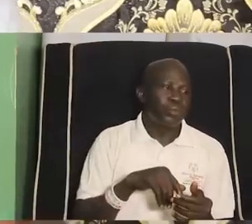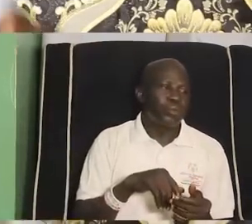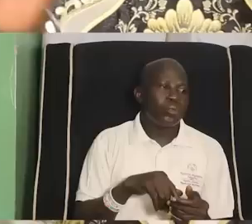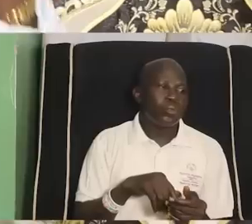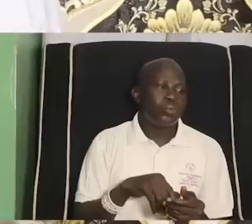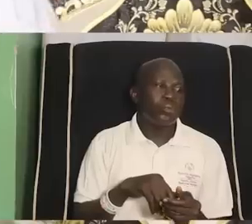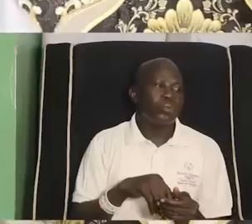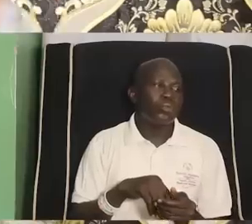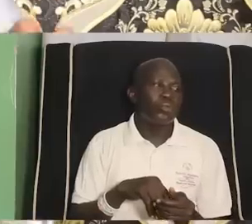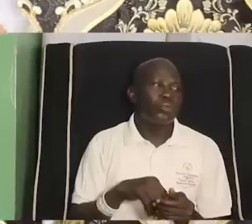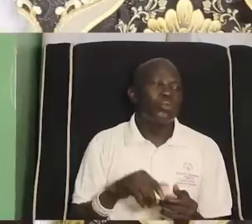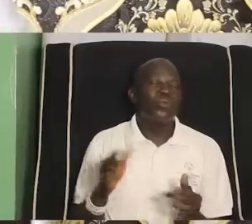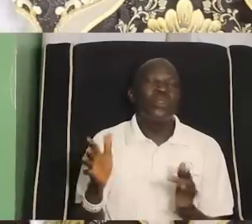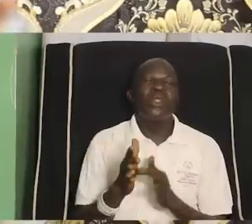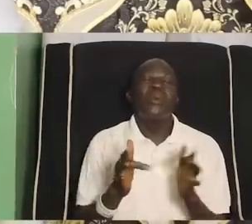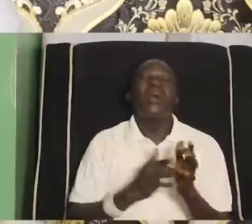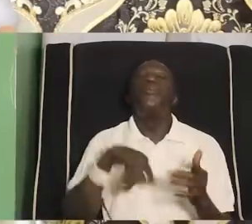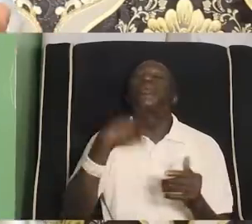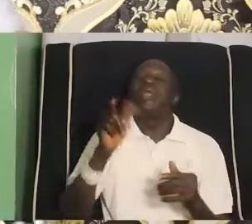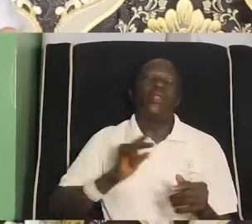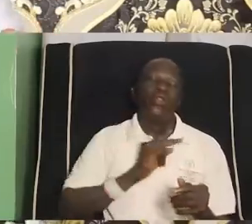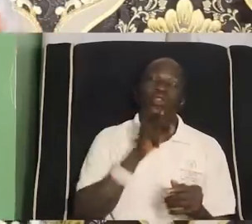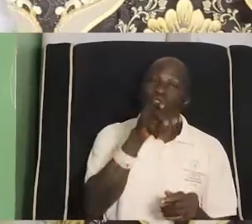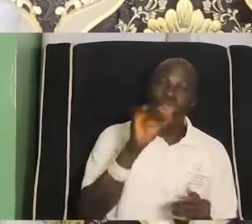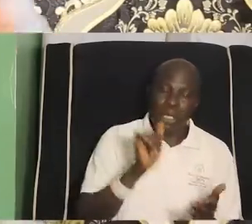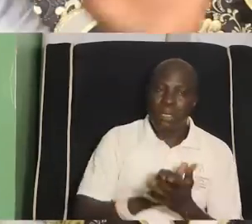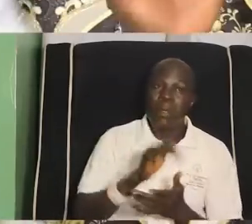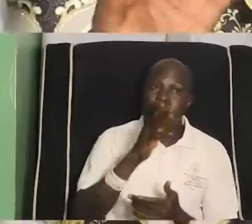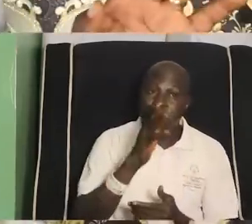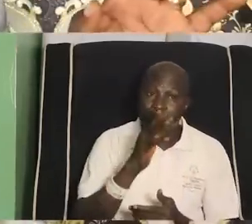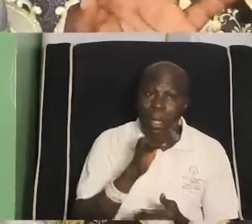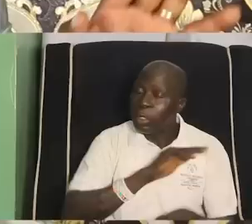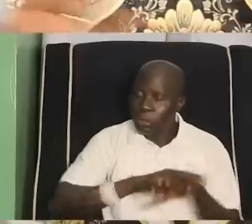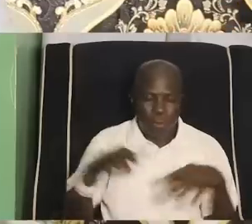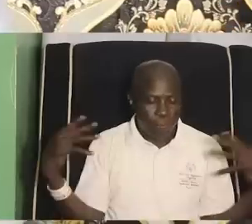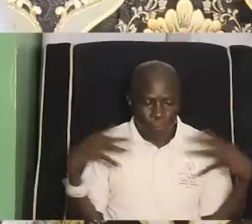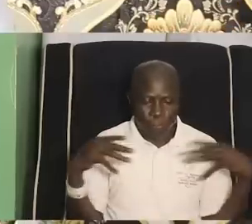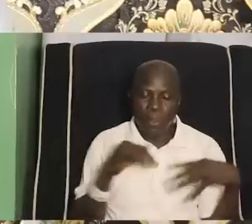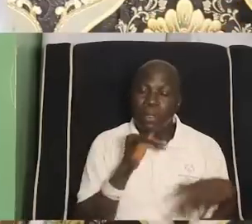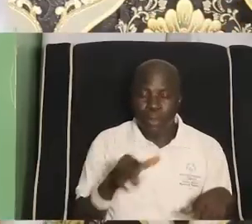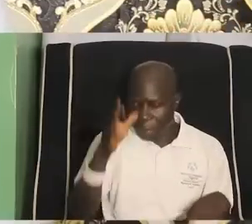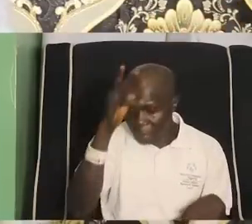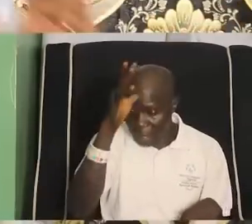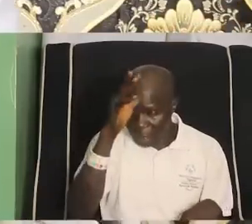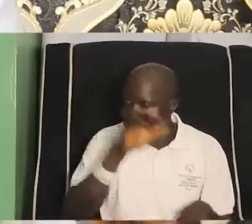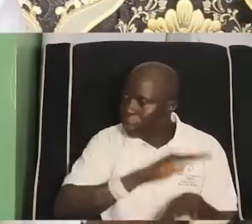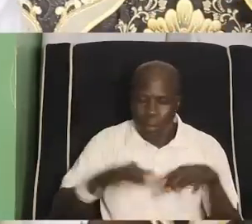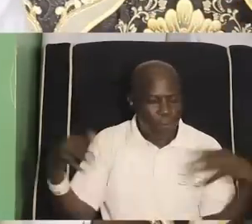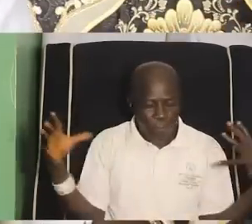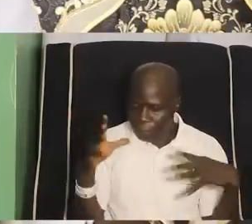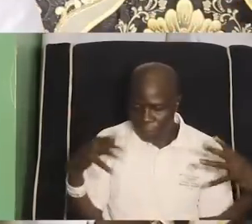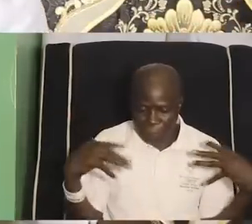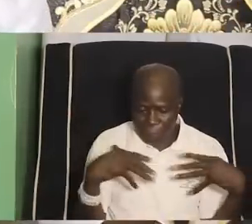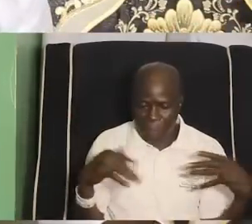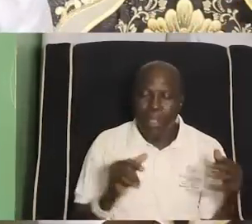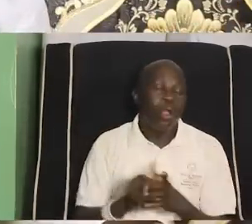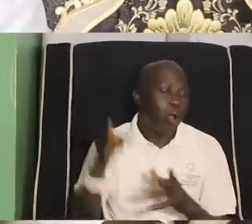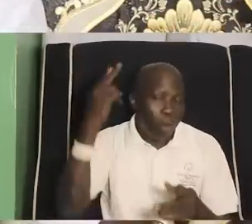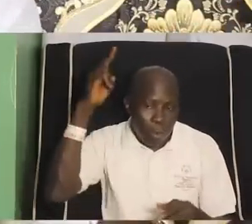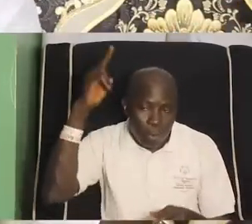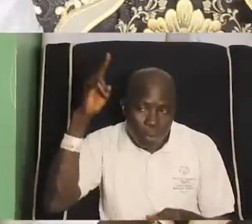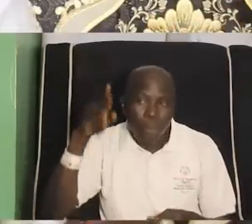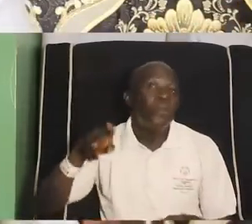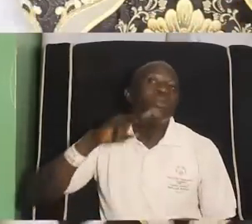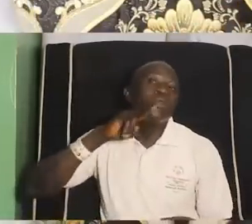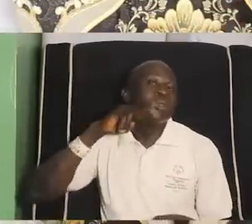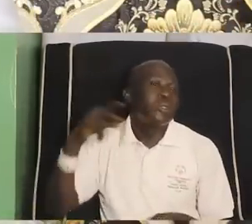Be bearing in support, the Bible tells you. Mommy. Emma Bell. Fear not. Daddy. Daddy. Emma Bell. Fear not. Uncle. Uncle.